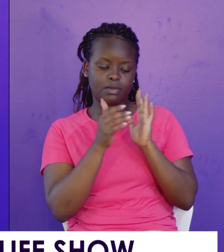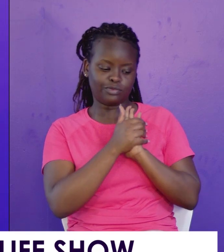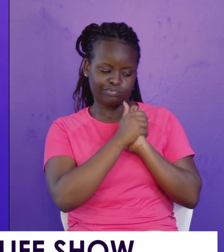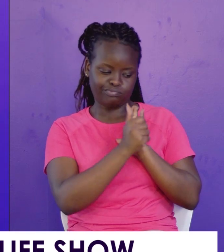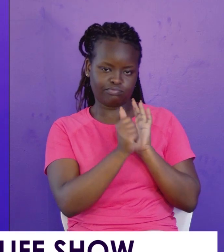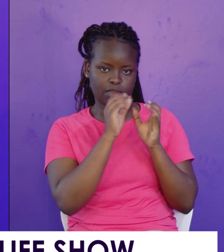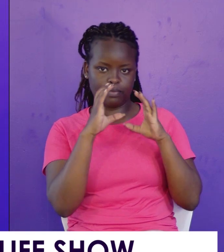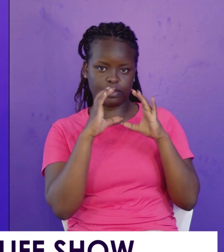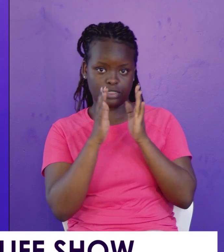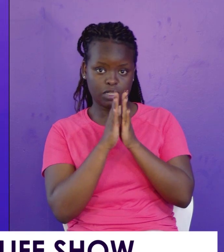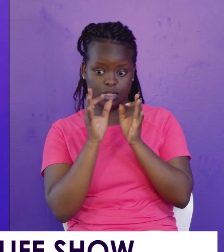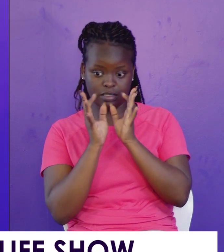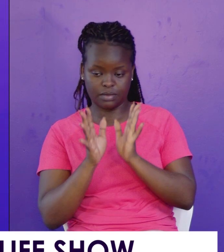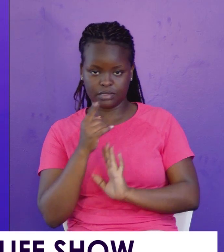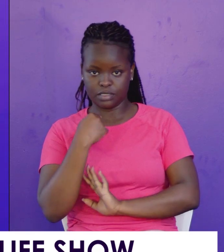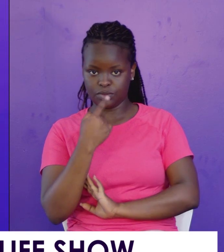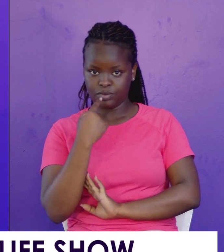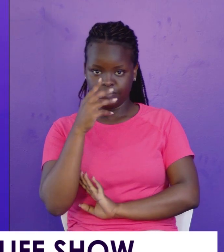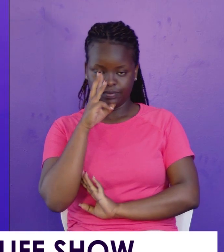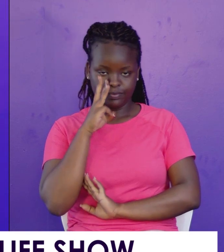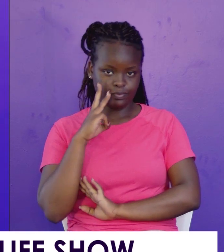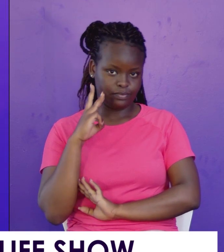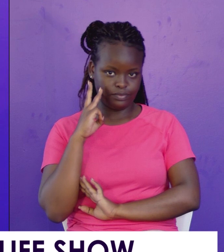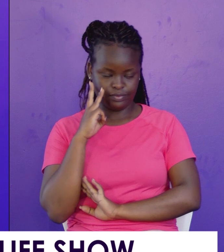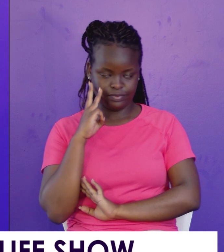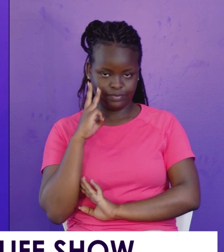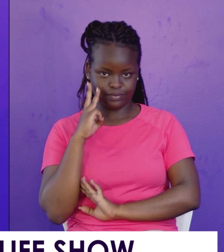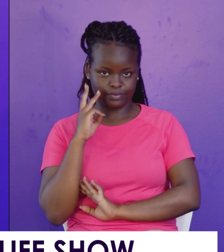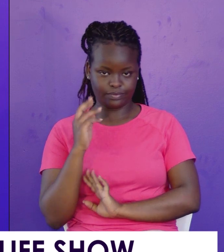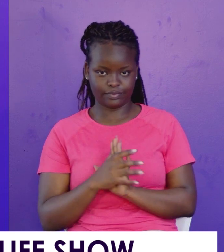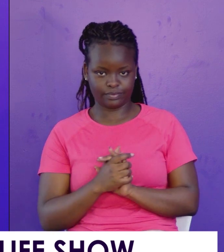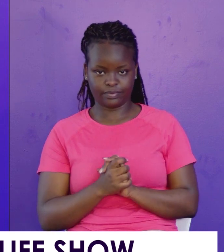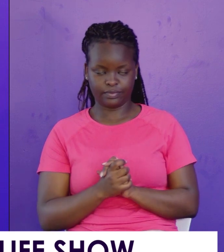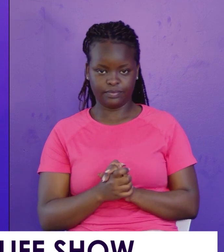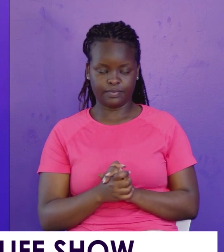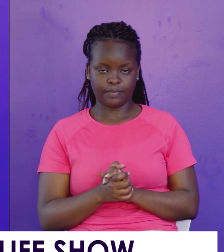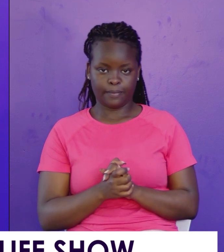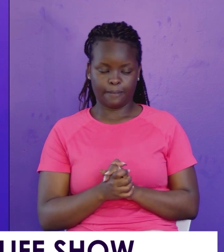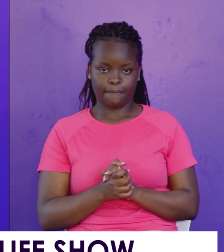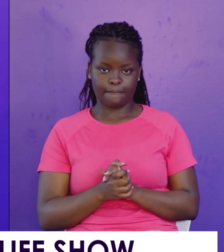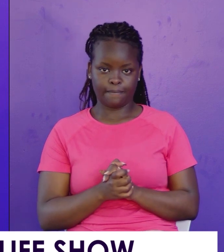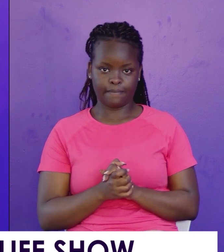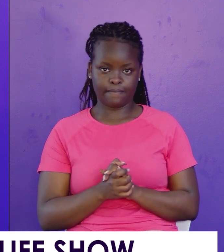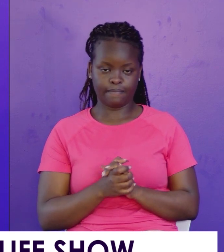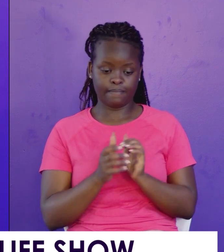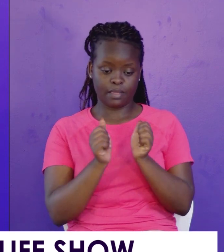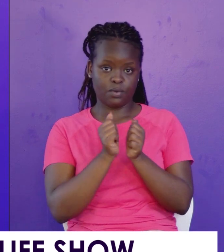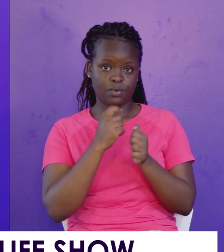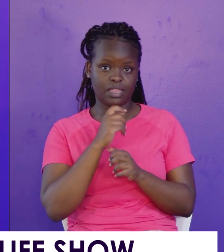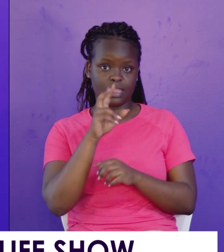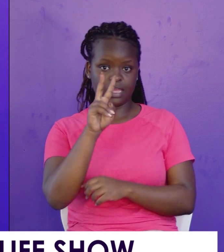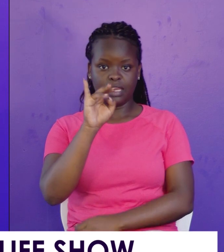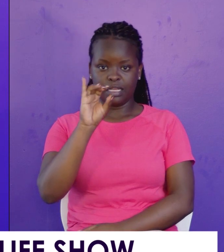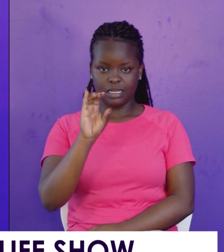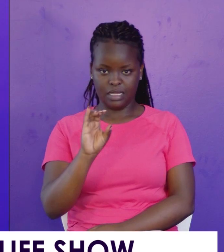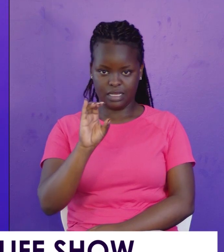communication, and our sign language interpreter is none other than Wanjang Ethe. And I'm with Nicholas